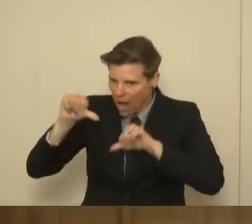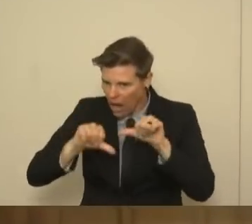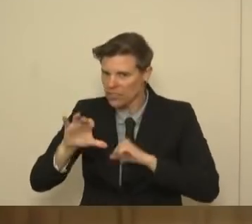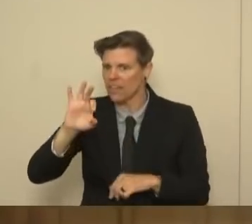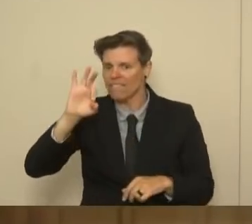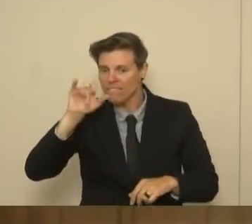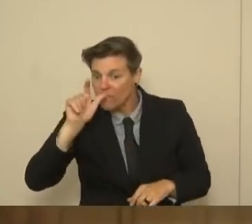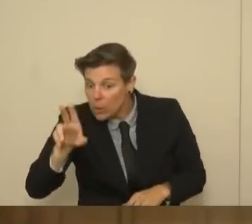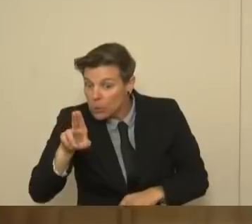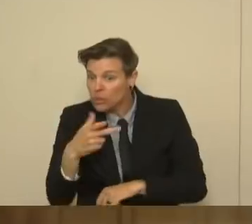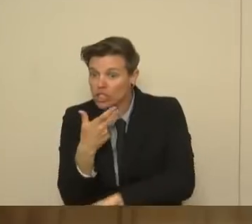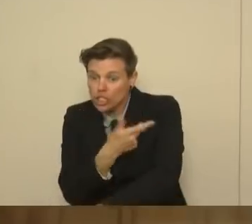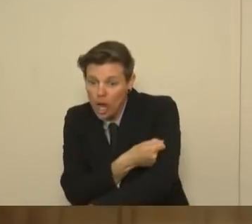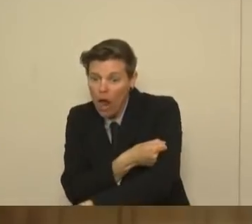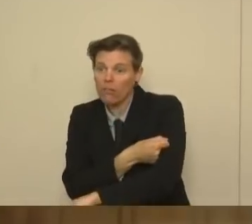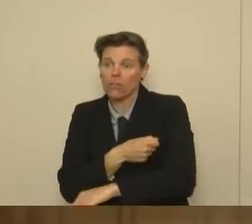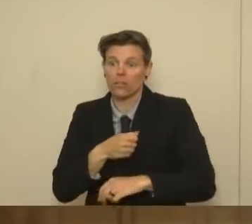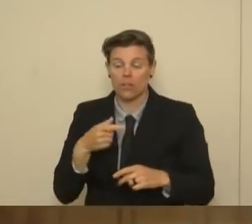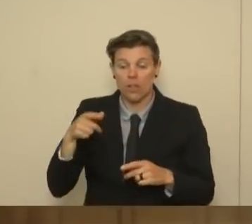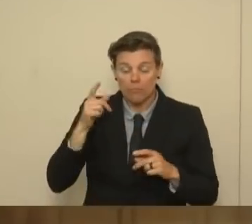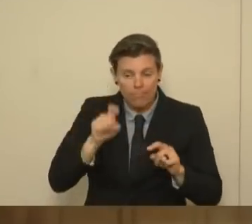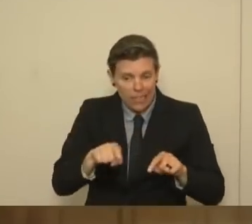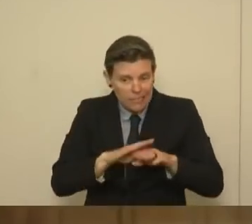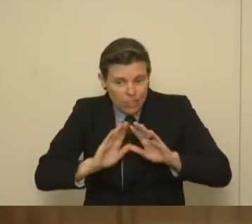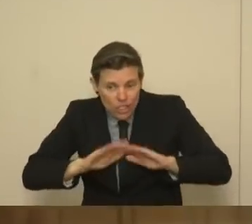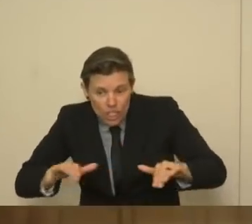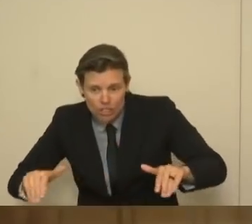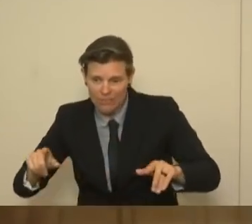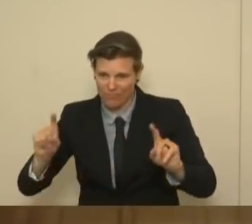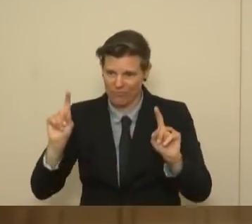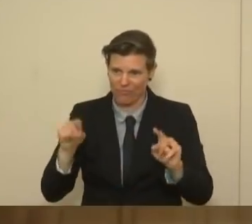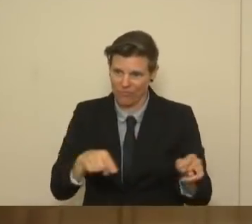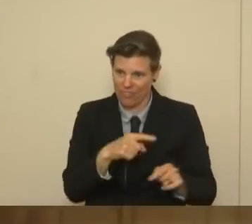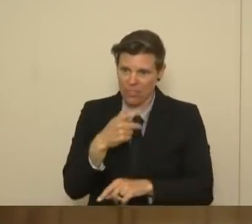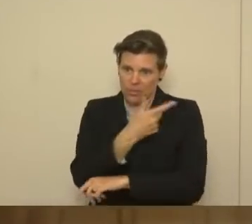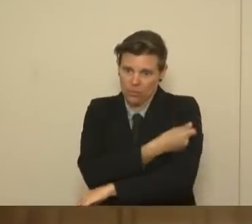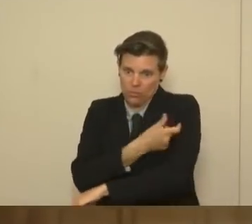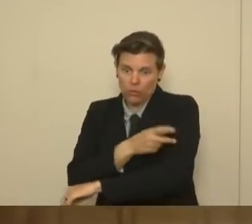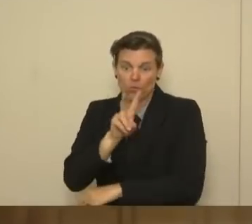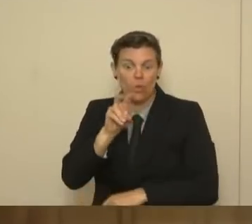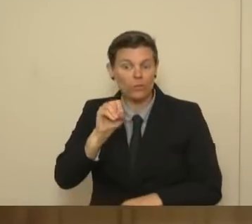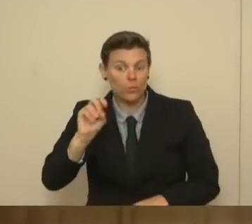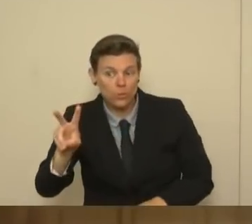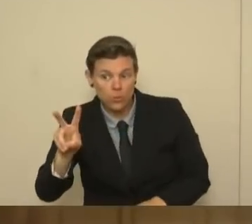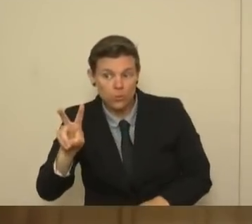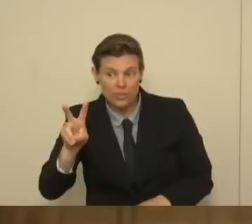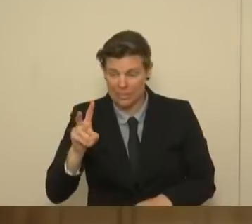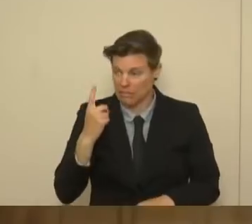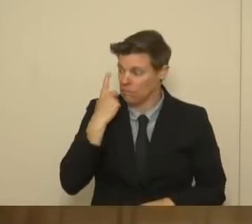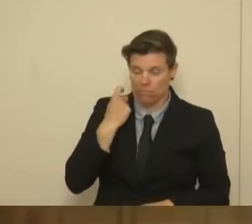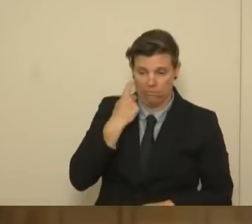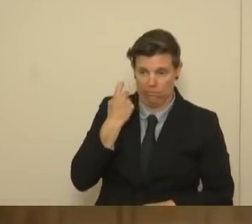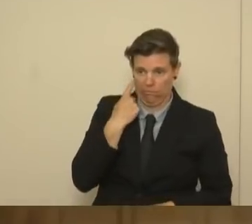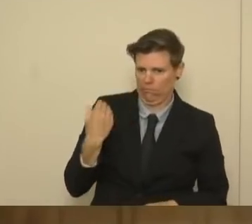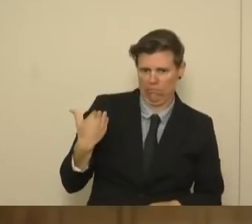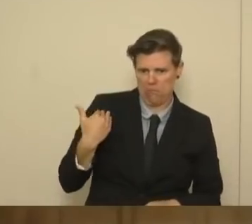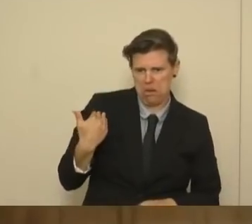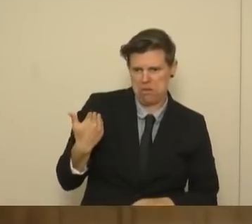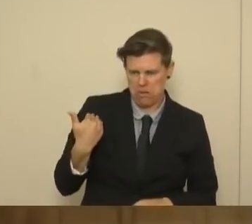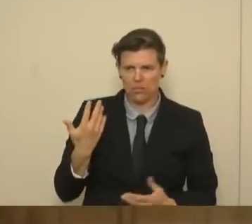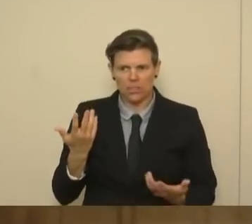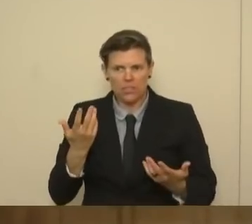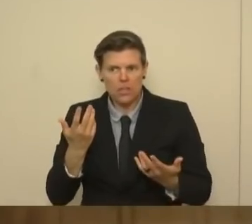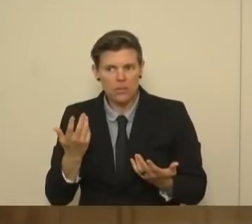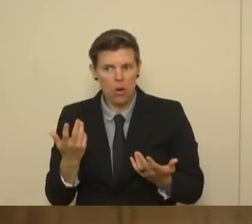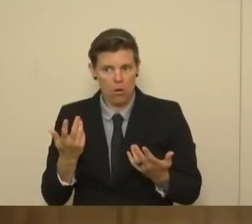2002 when we learned that they actually were, in communities, one of the primary spreaders of influenza. And so we'll know a lot more about those dynamics